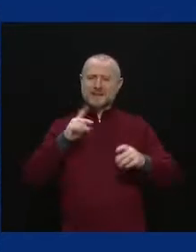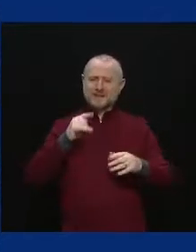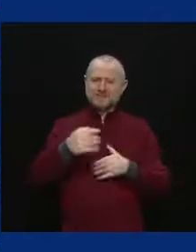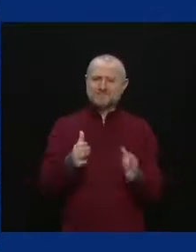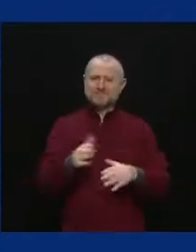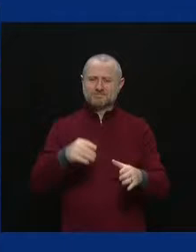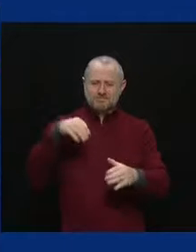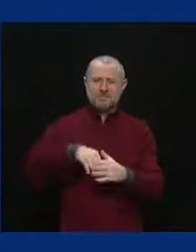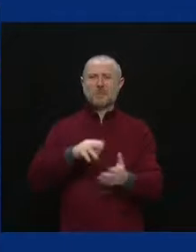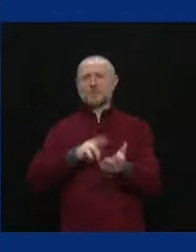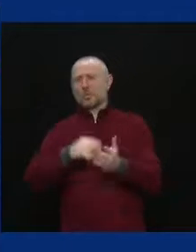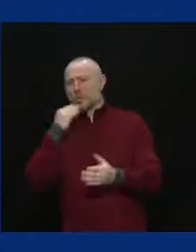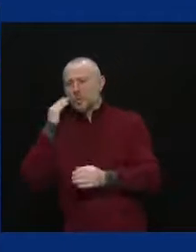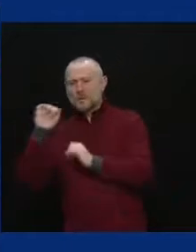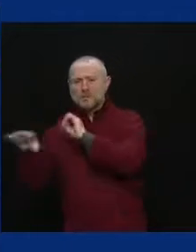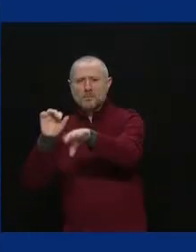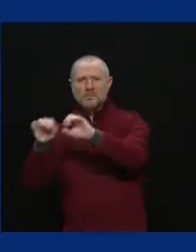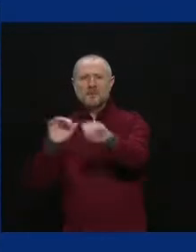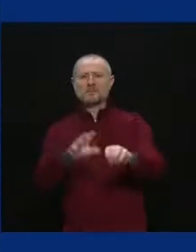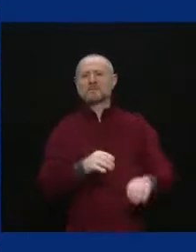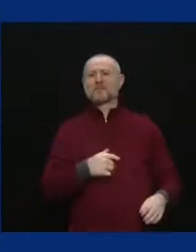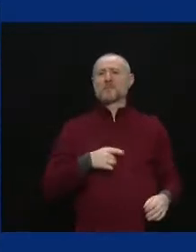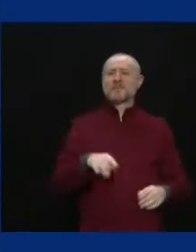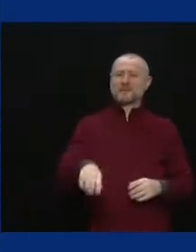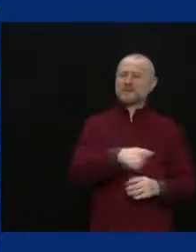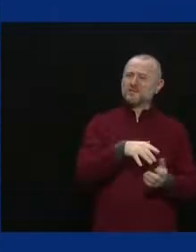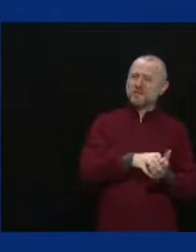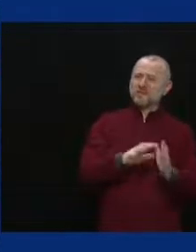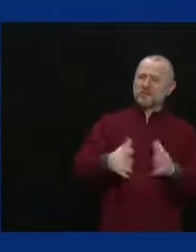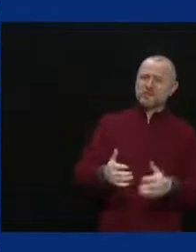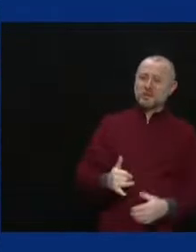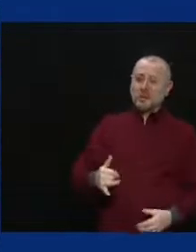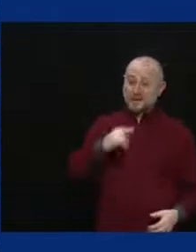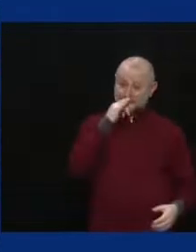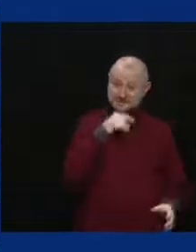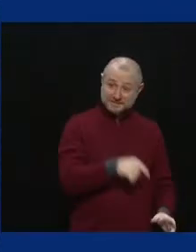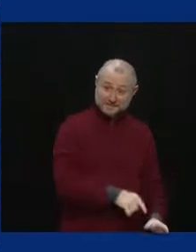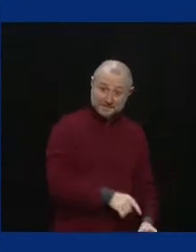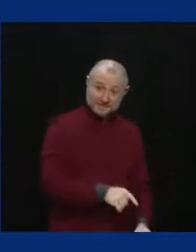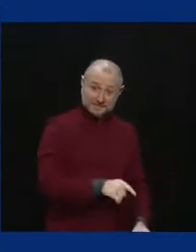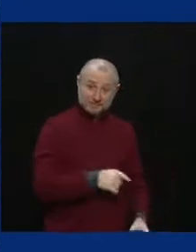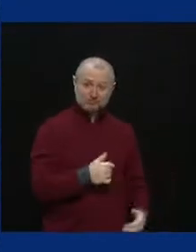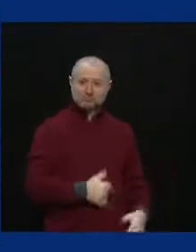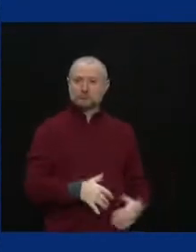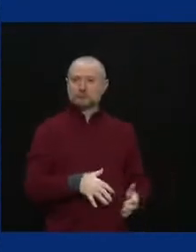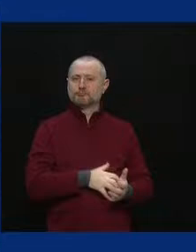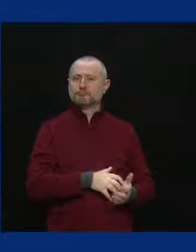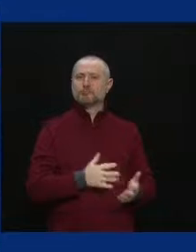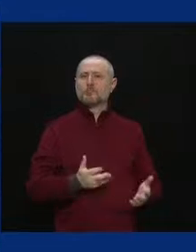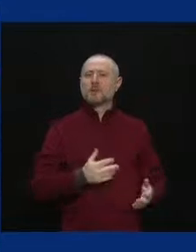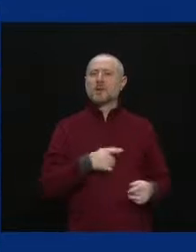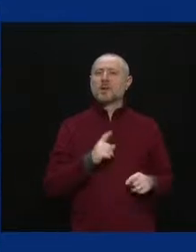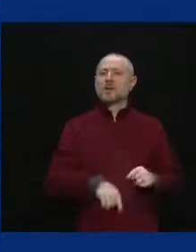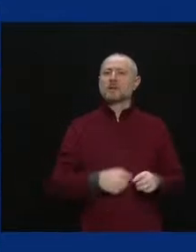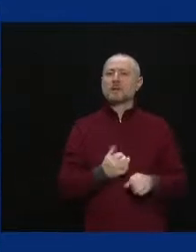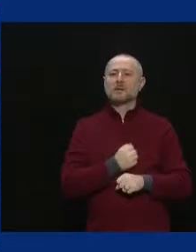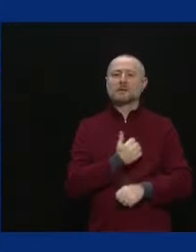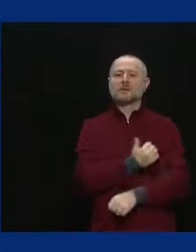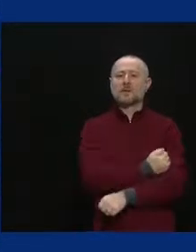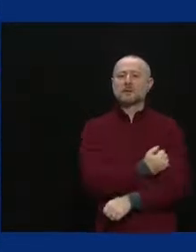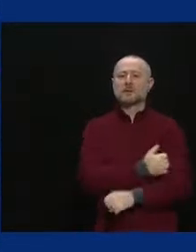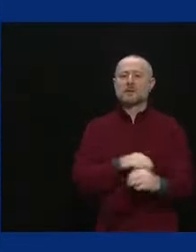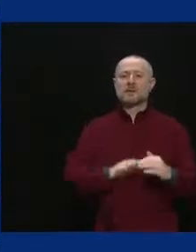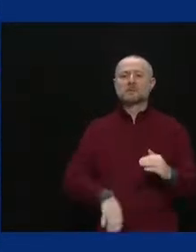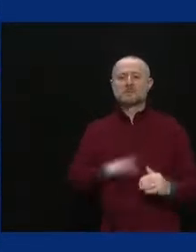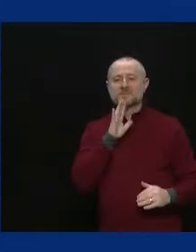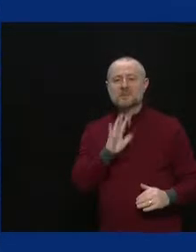homes, because that's a point of vulnerability. And these kids are particularly vulnerable because they can't get vaccinated. And those, we're